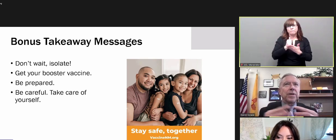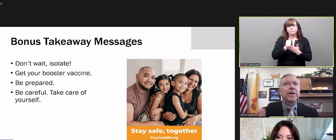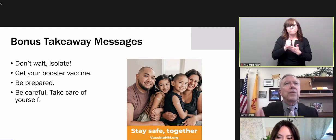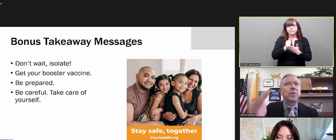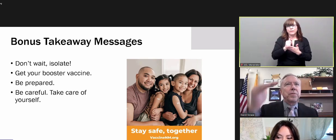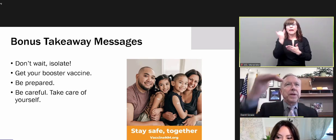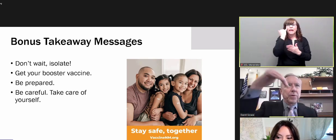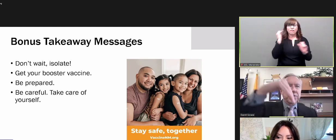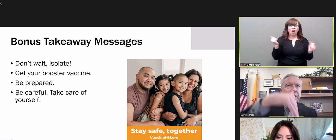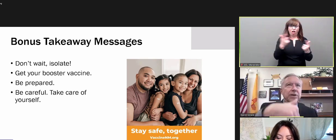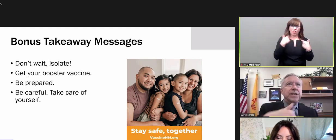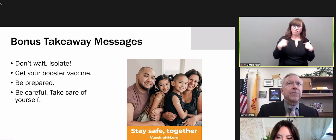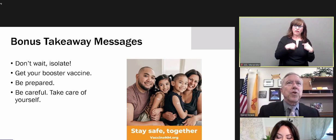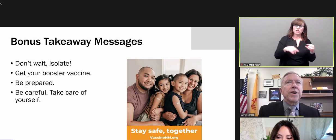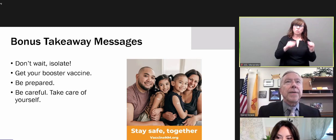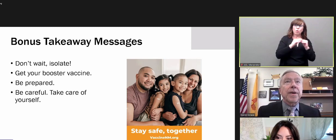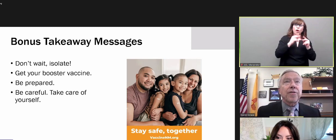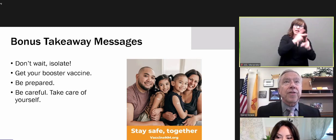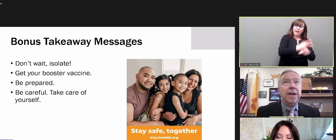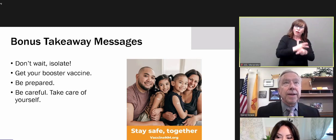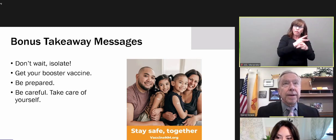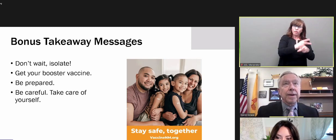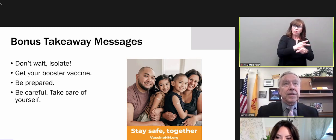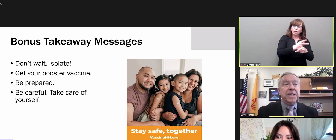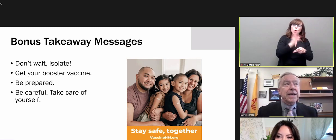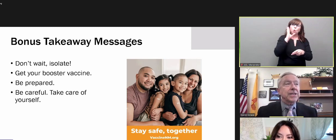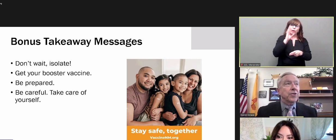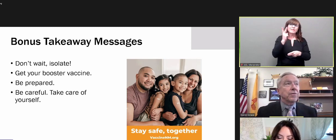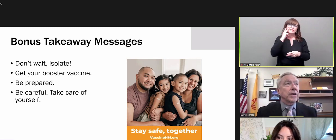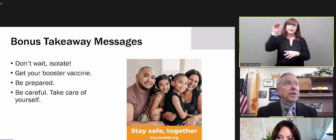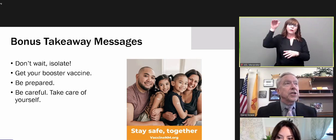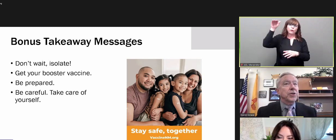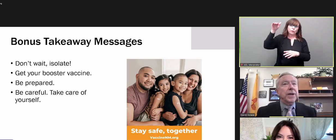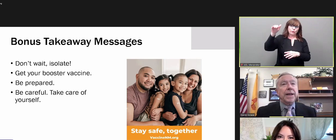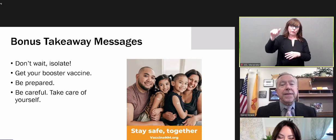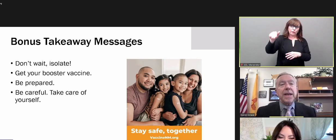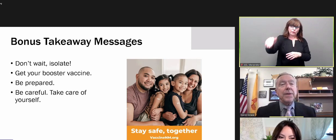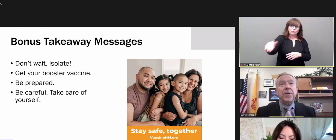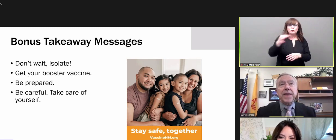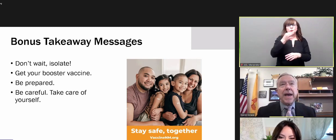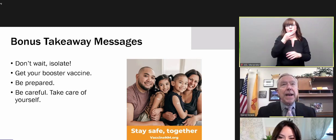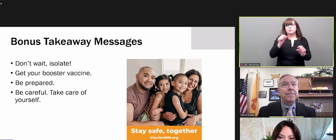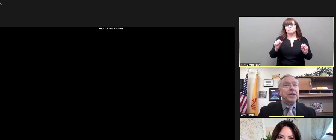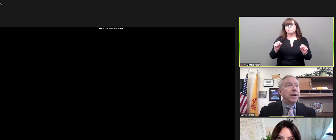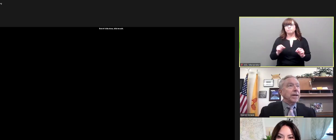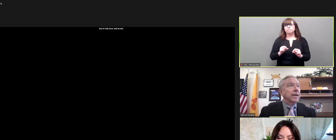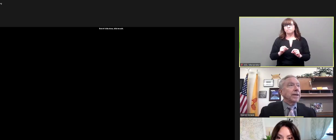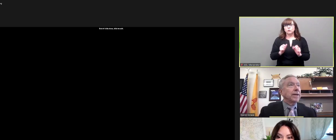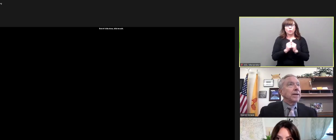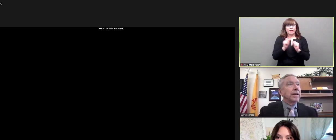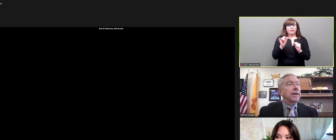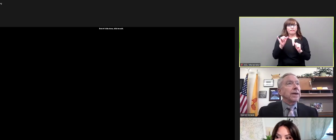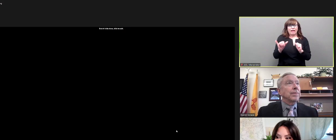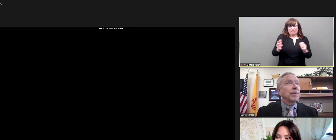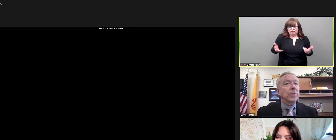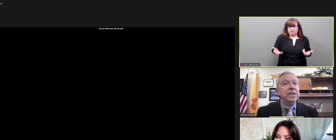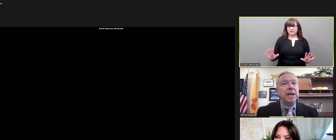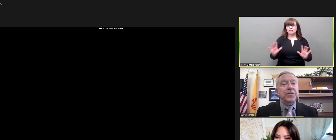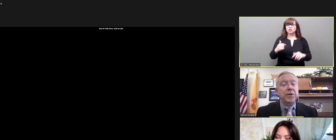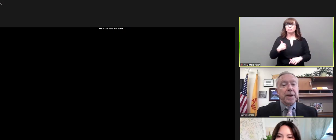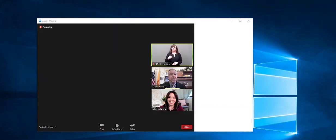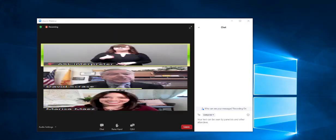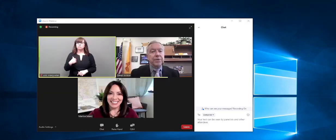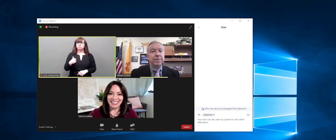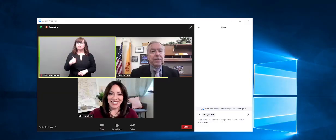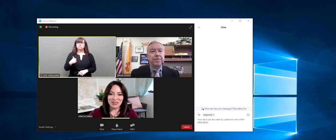careful, we'll see ourselves going down the other side of this case curve soon. And I think with that, I'm done. And Yes. Marissa, I'll